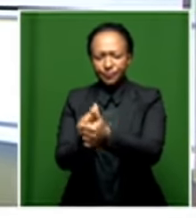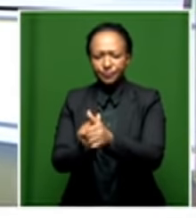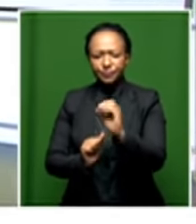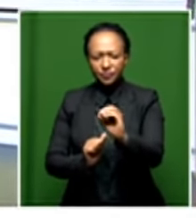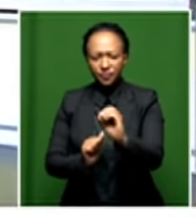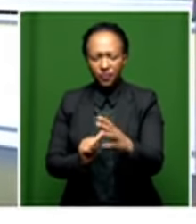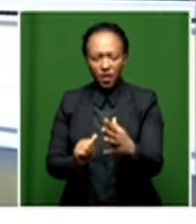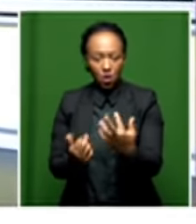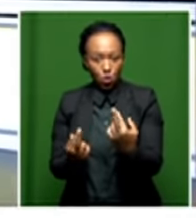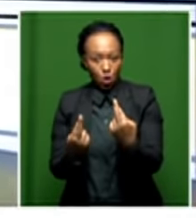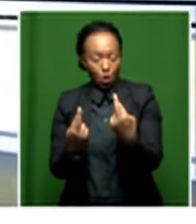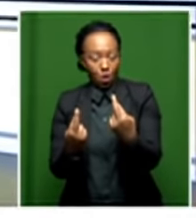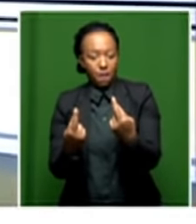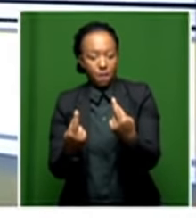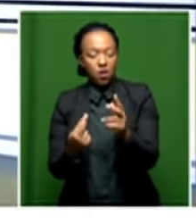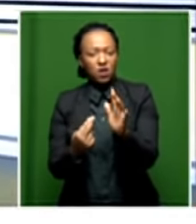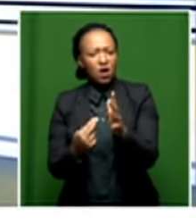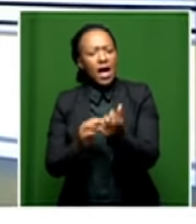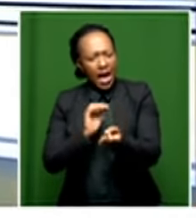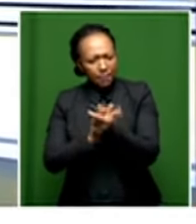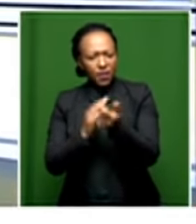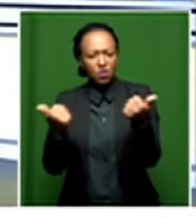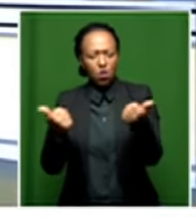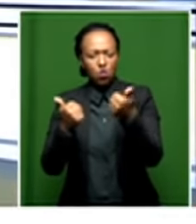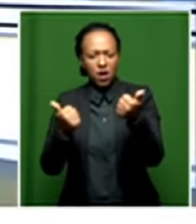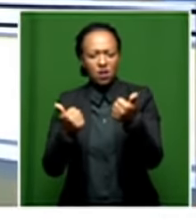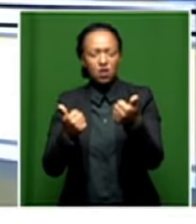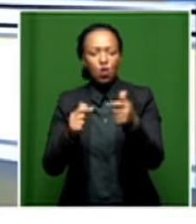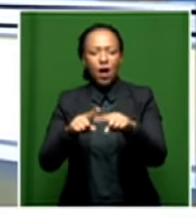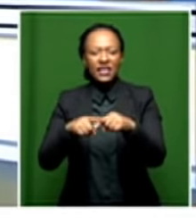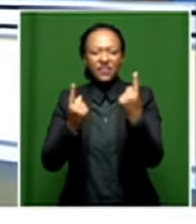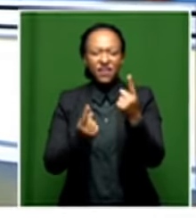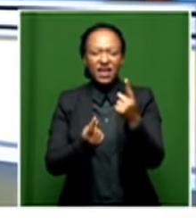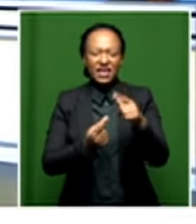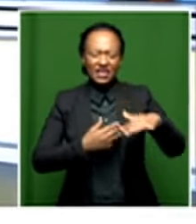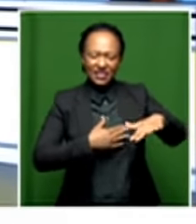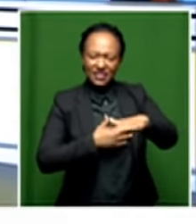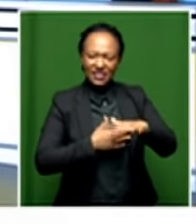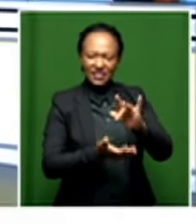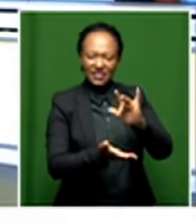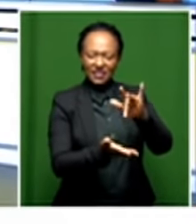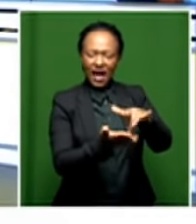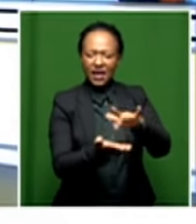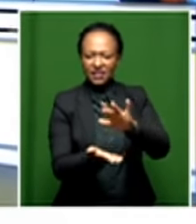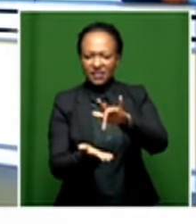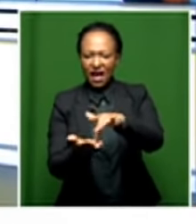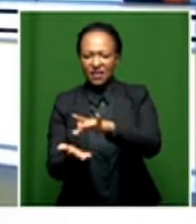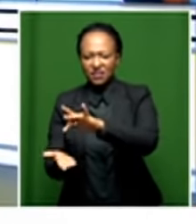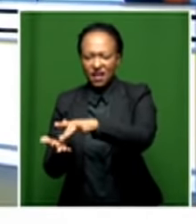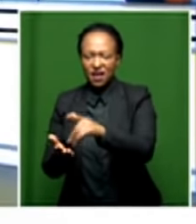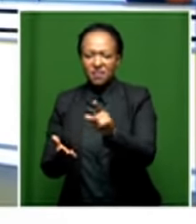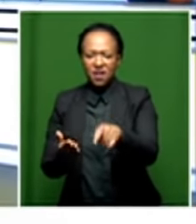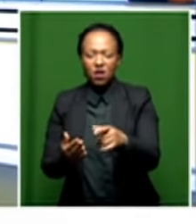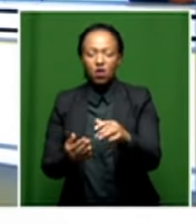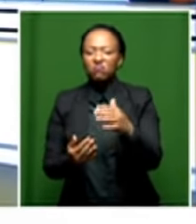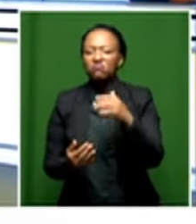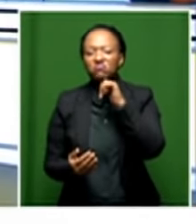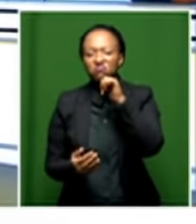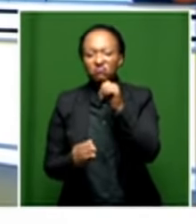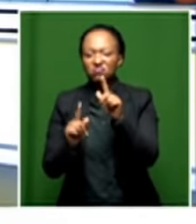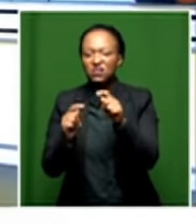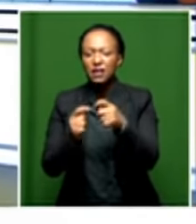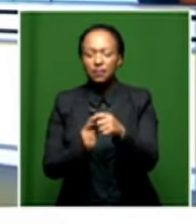suppose we were hoping that this would already be happening at the different vaccination sites, the private partners, whether we talk about a Eskom or your